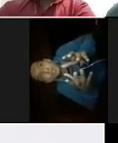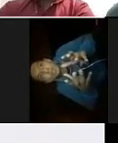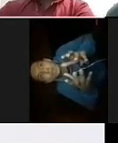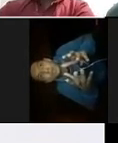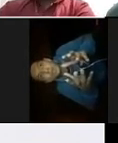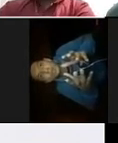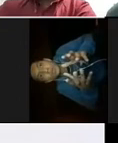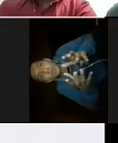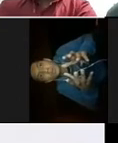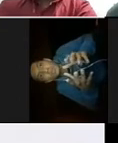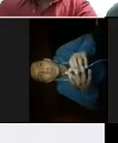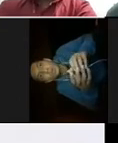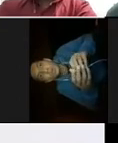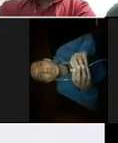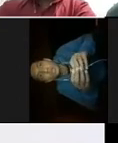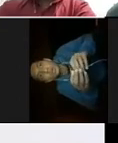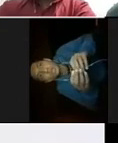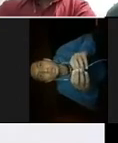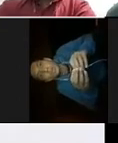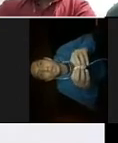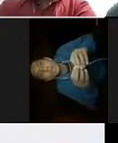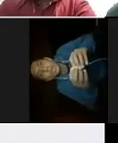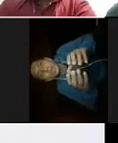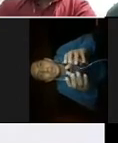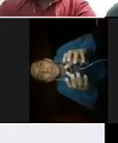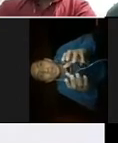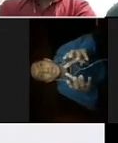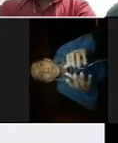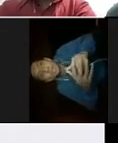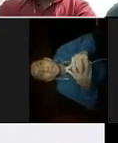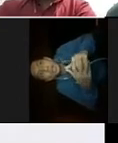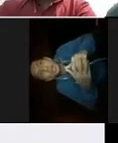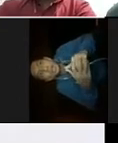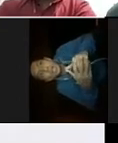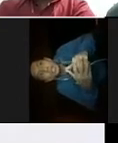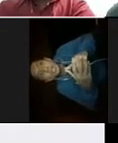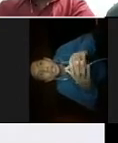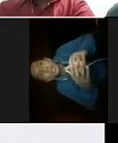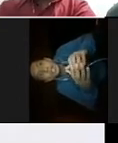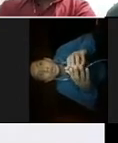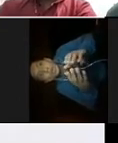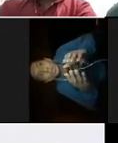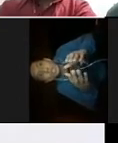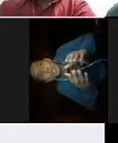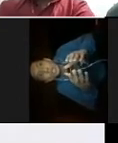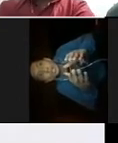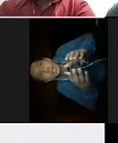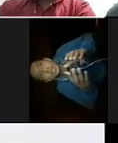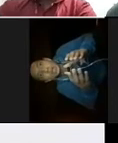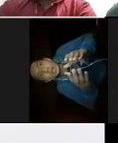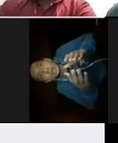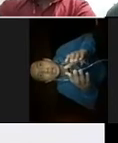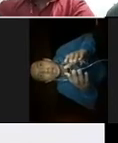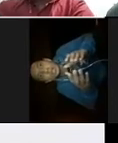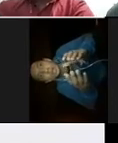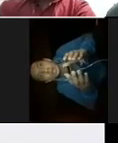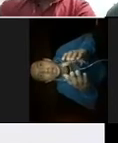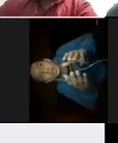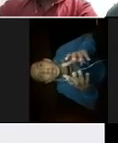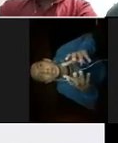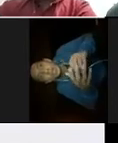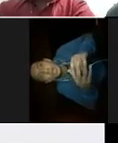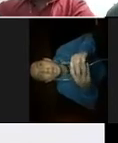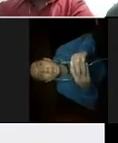be benefit to farmers to reduce a cost to buying a fertilizer. Next, this composting does not contain any